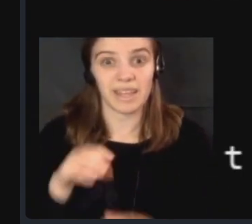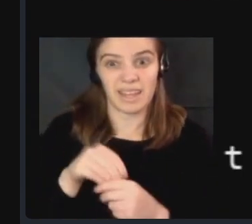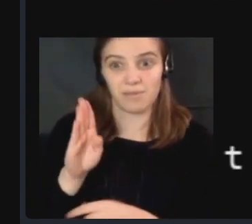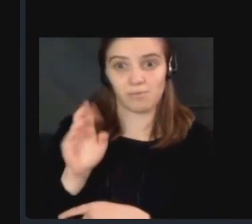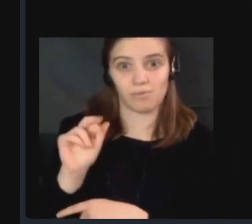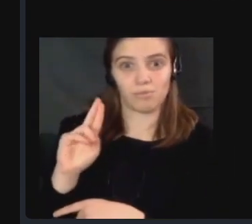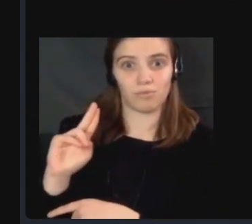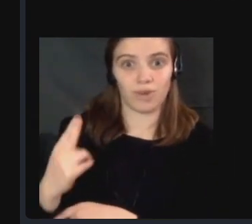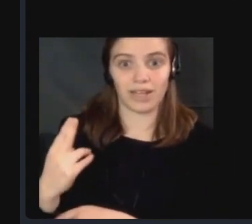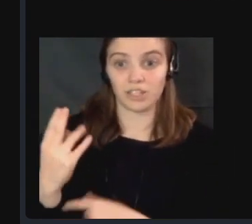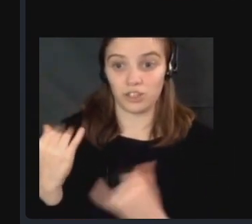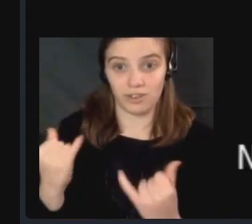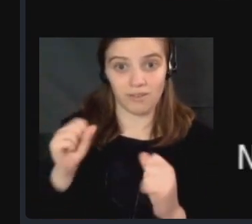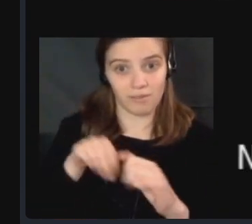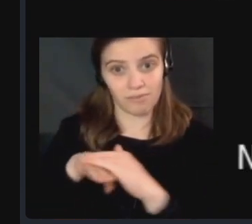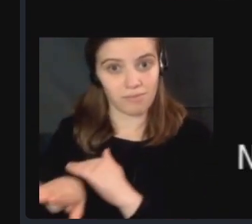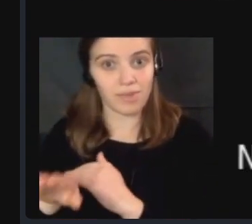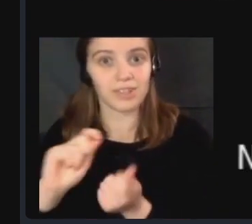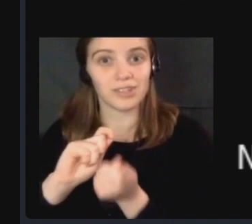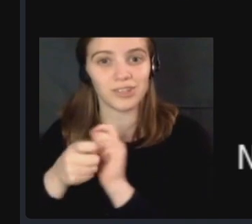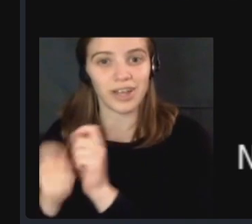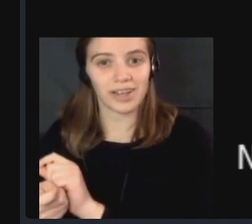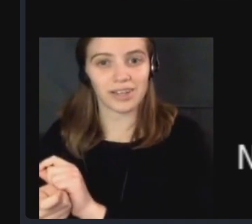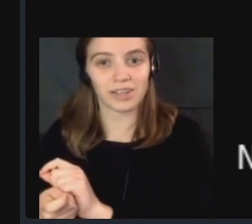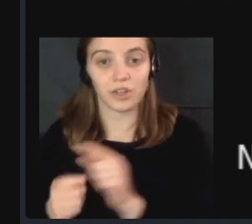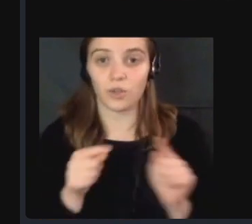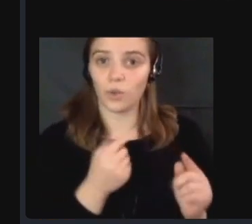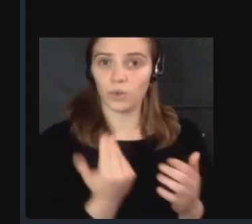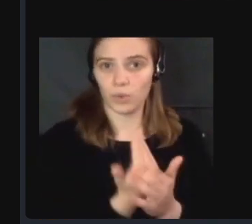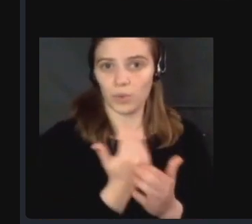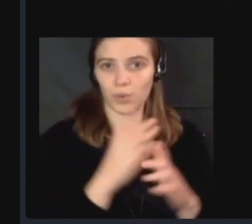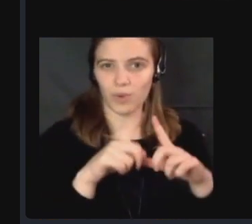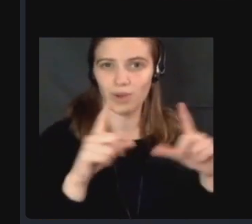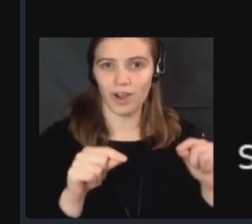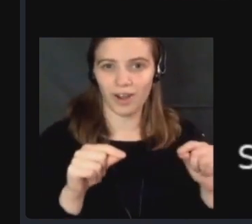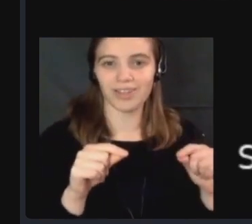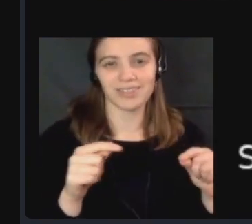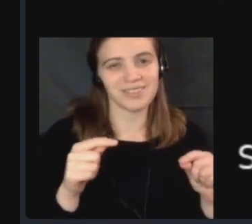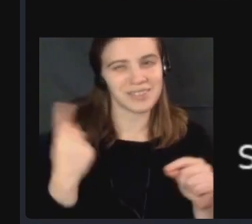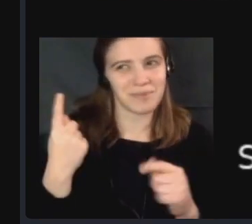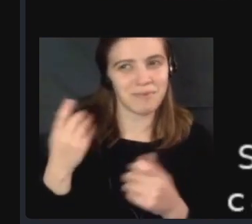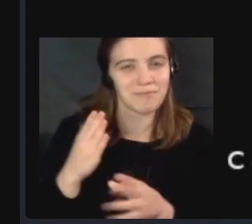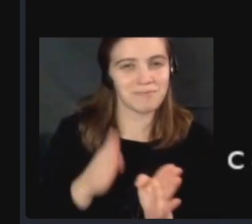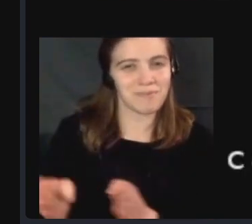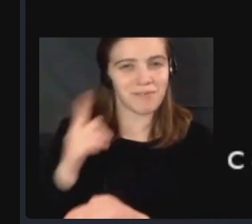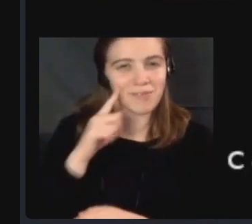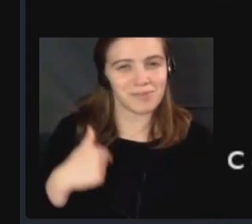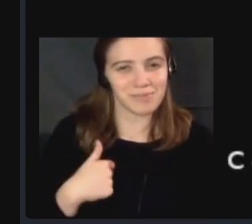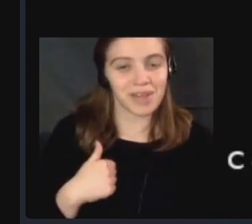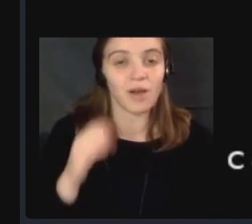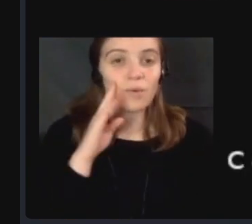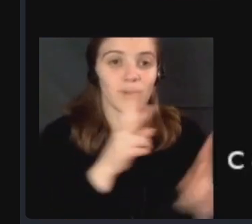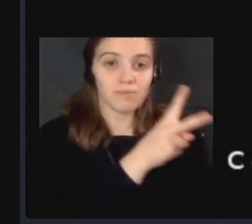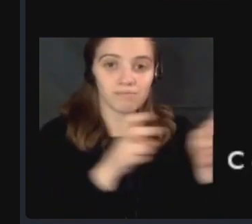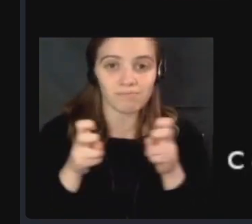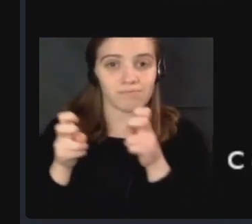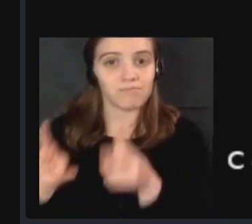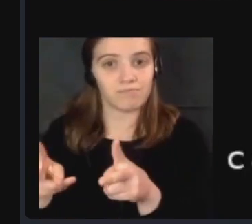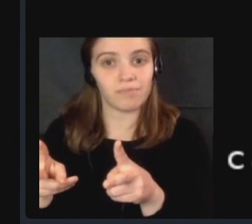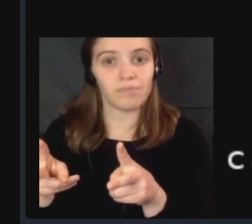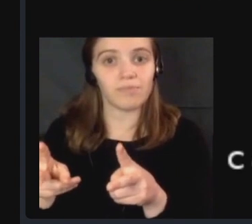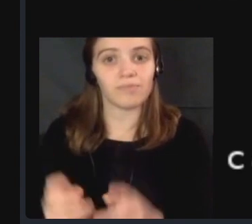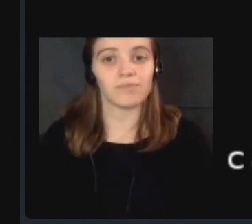So maybe I'll Du coup, on va pouvoir take choisir sur these quelle cards version de du design system on est, c'est trop bien. and I'll copy and paste them into this